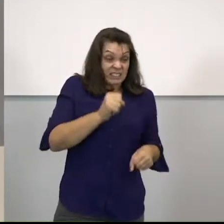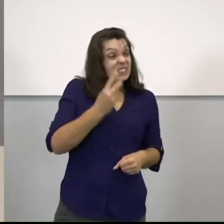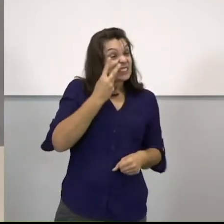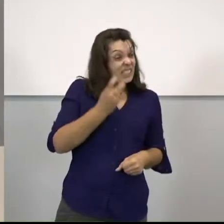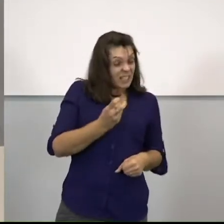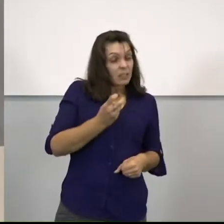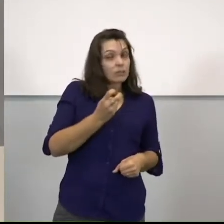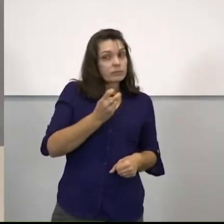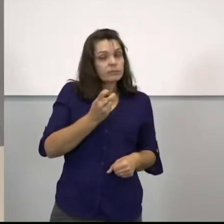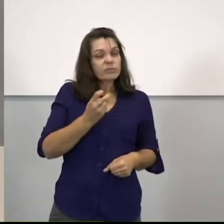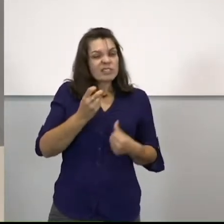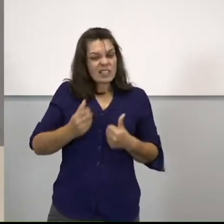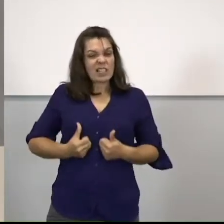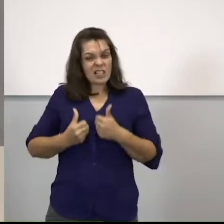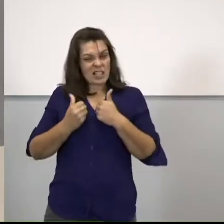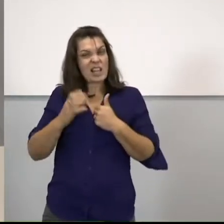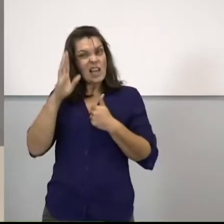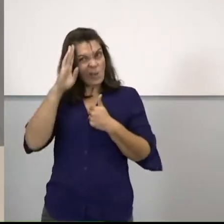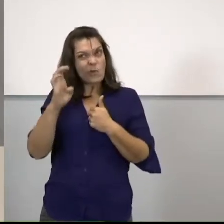Doubt and go